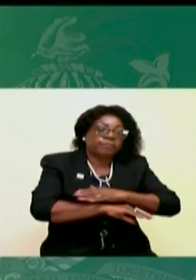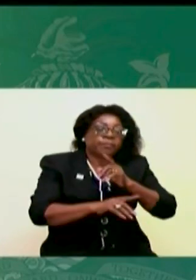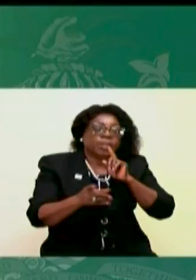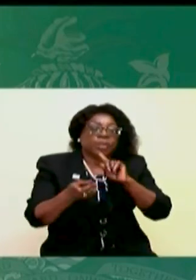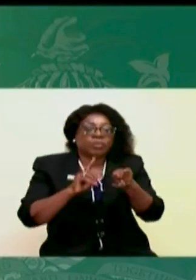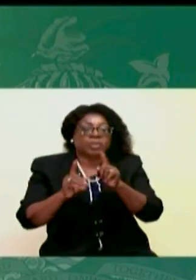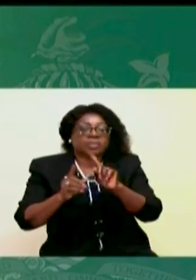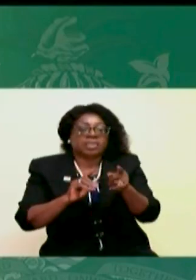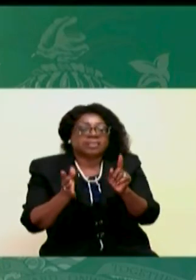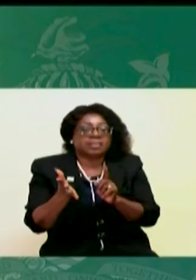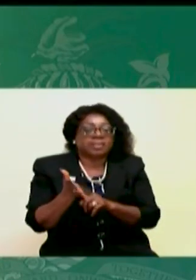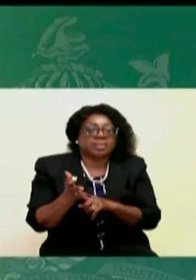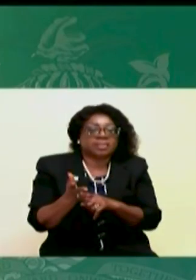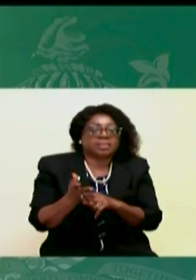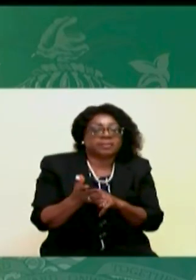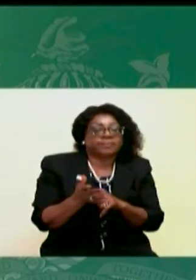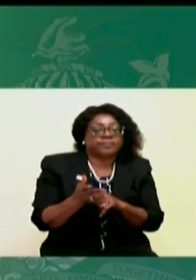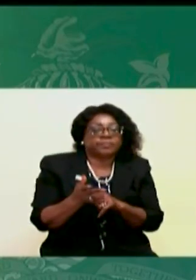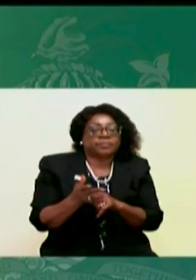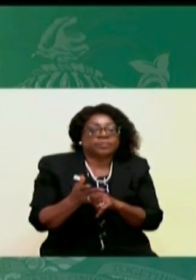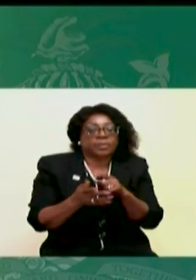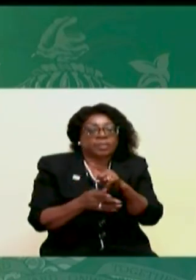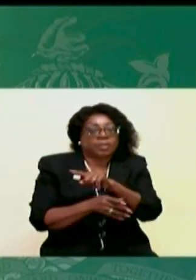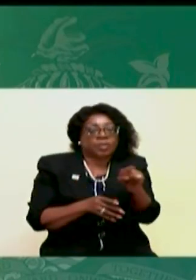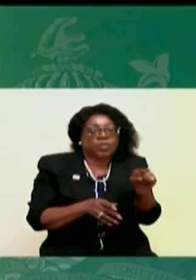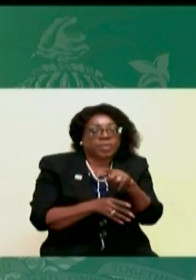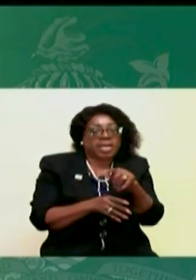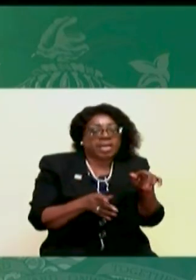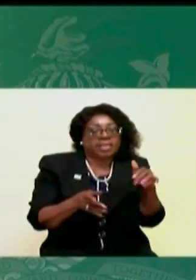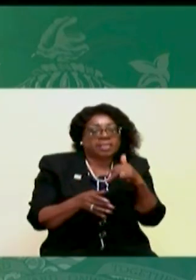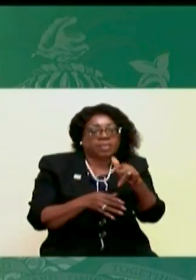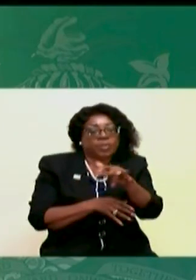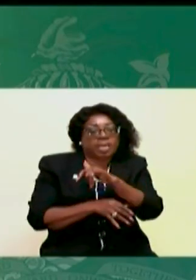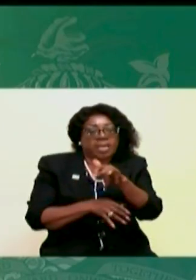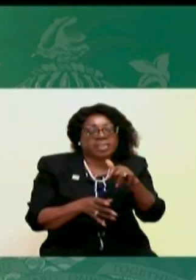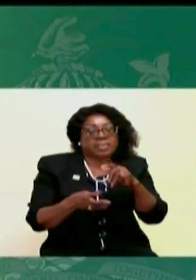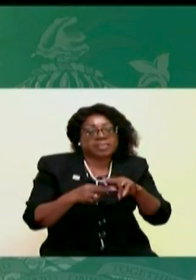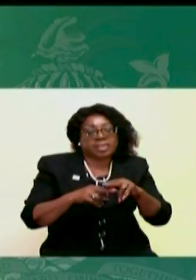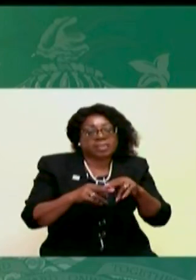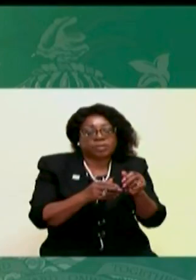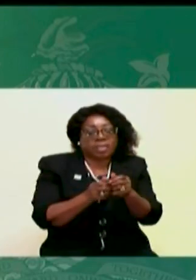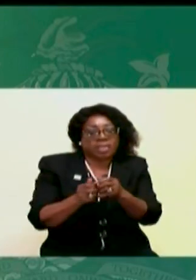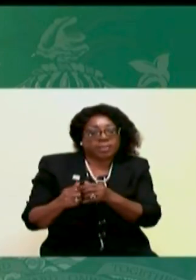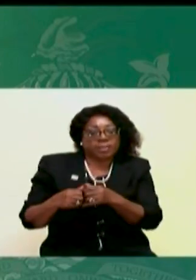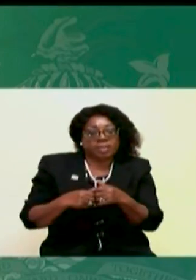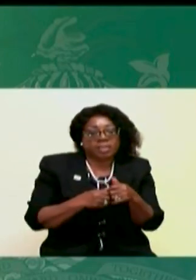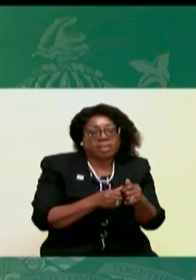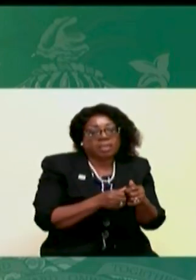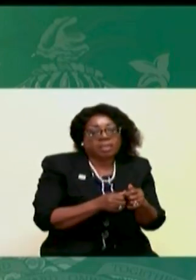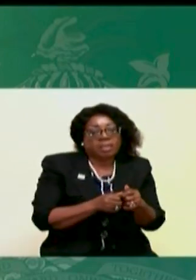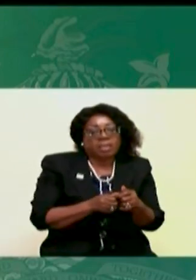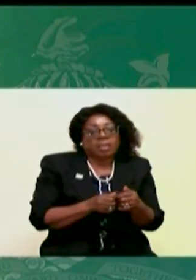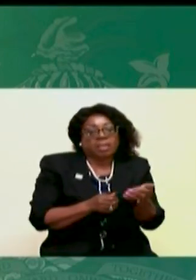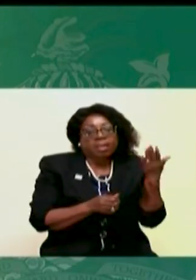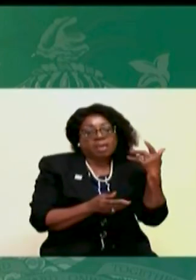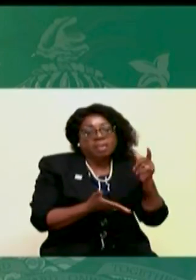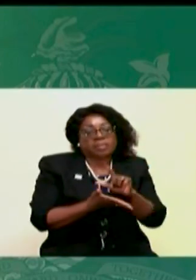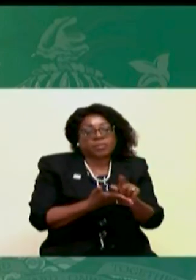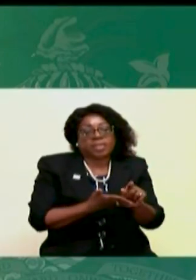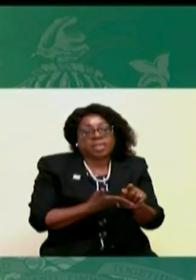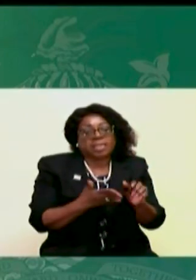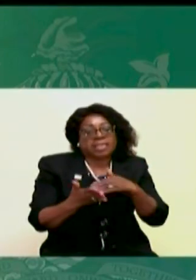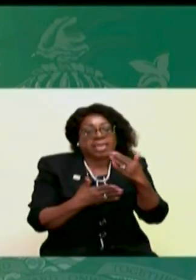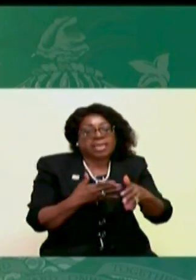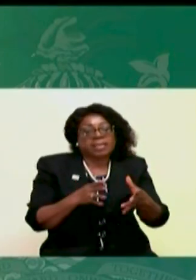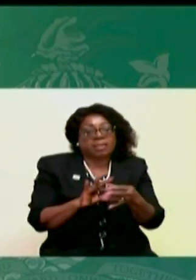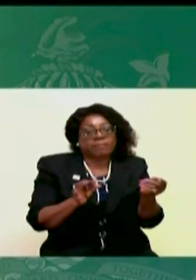this. Oh yeah, you and I sat together. You and I were sitting together, you forget, last week. And at the end of the day,